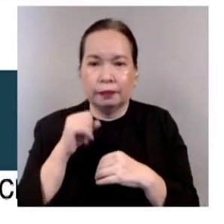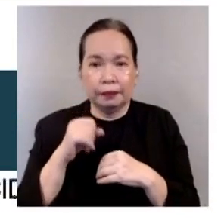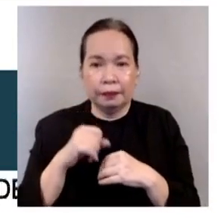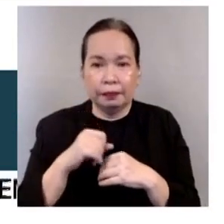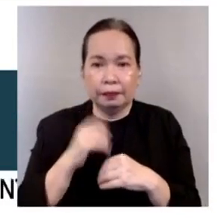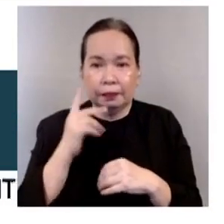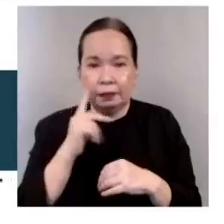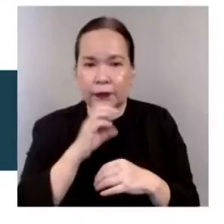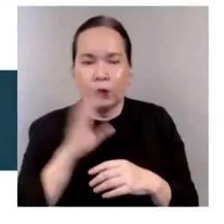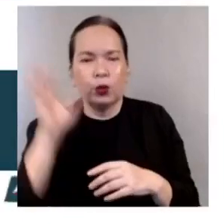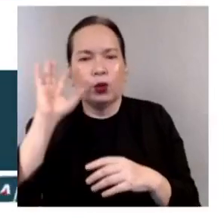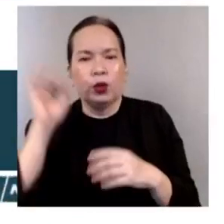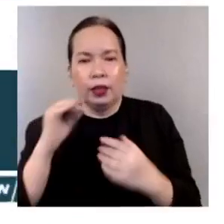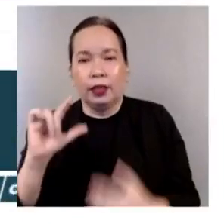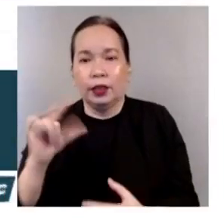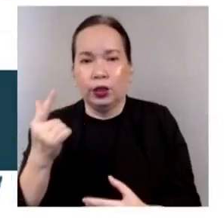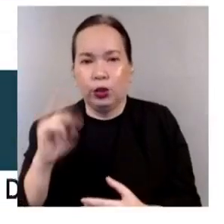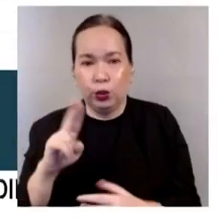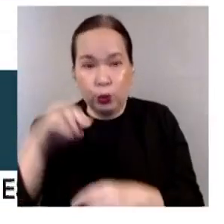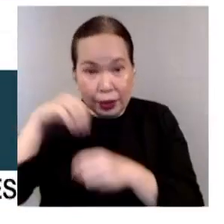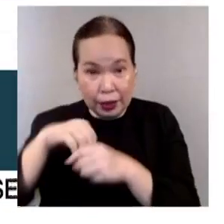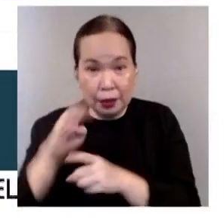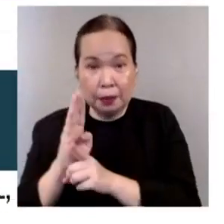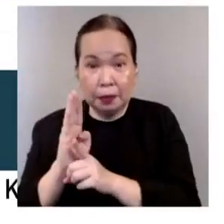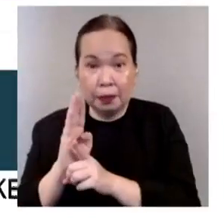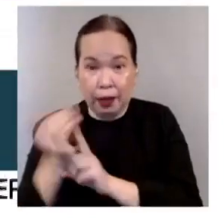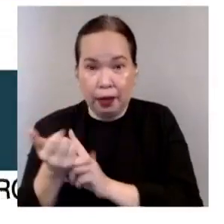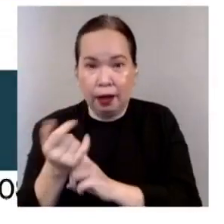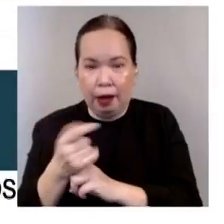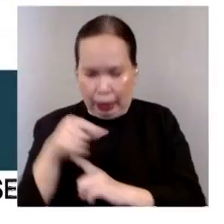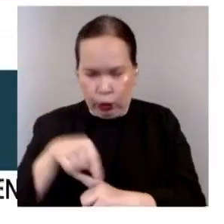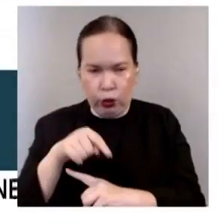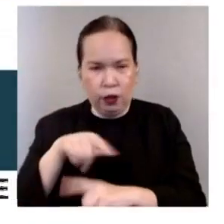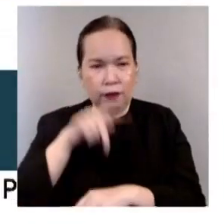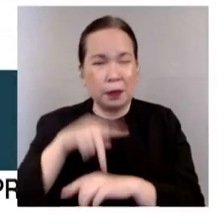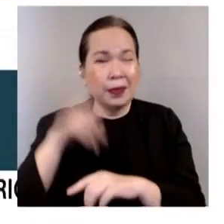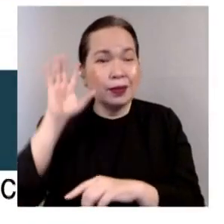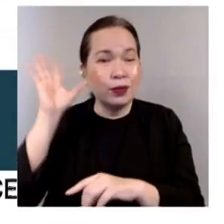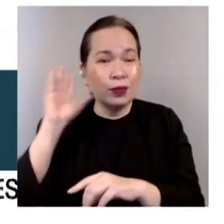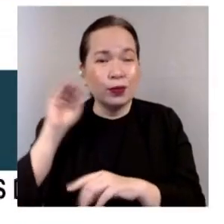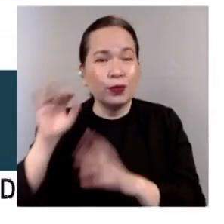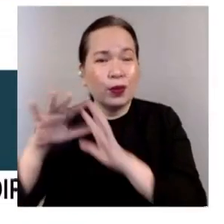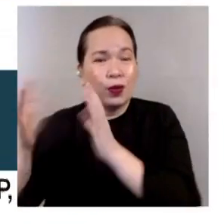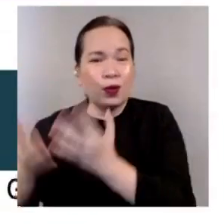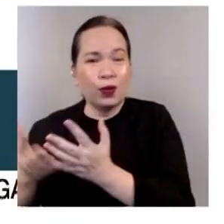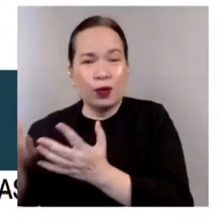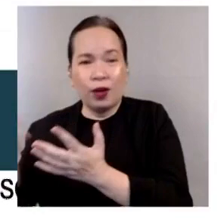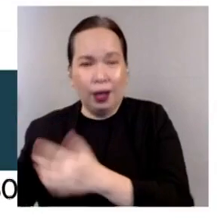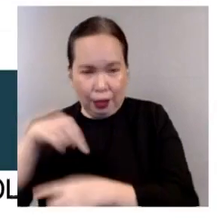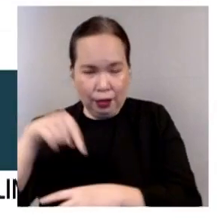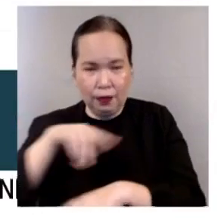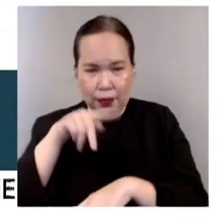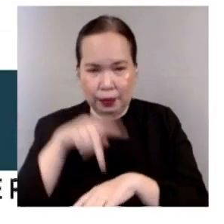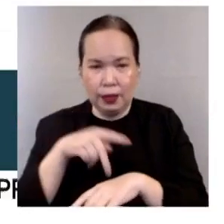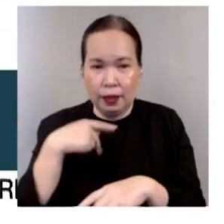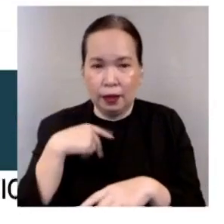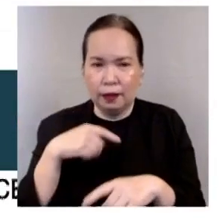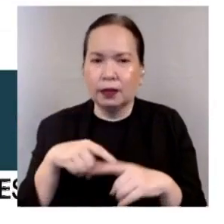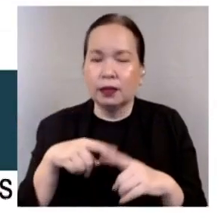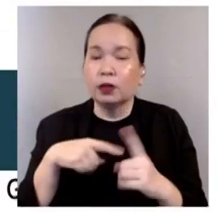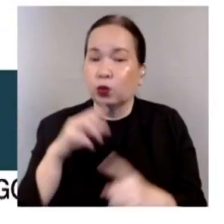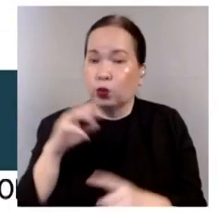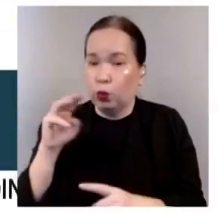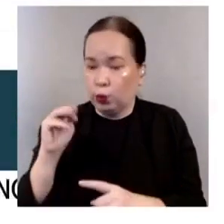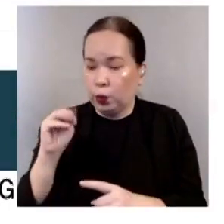unique local government unit na barangay. Tayo lang ang meron ganito sa buong mundo. Mm. And during the pandemic, I really will say as the MMDA